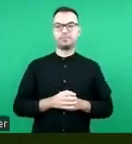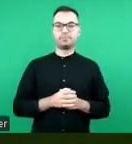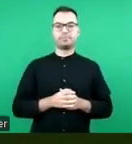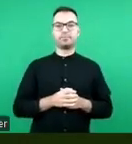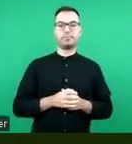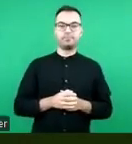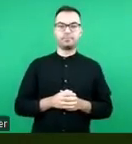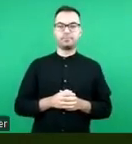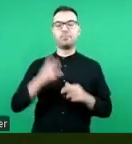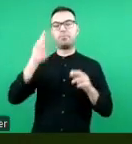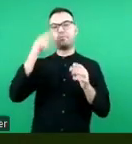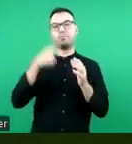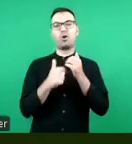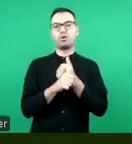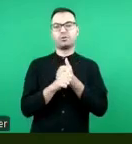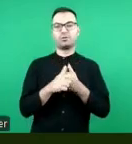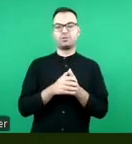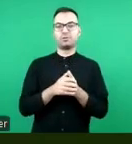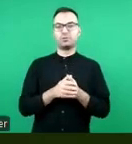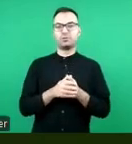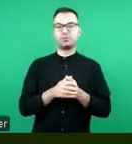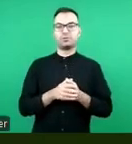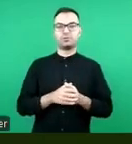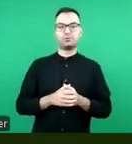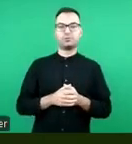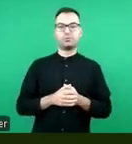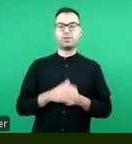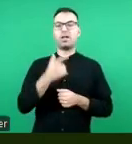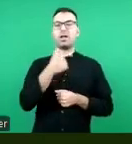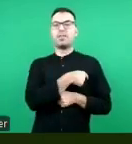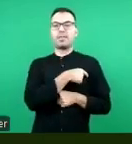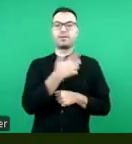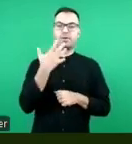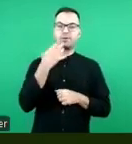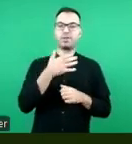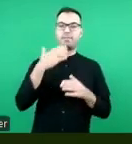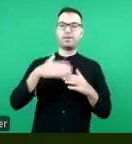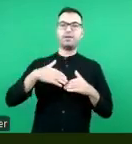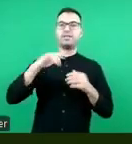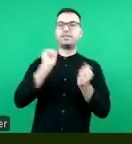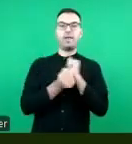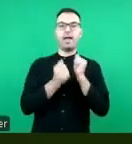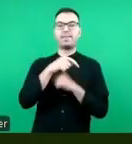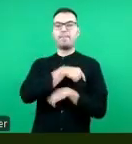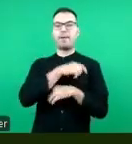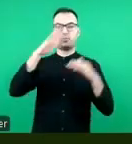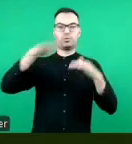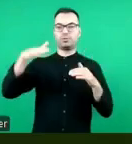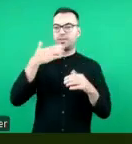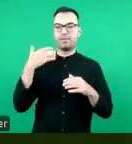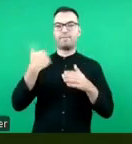We assume that it's because of the thermostability, because you don't have these super high changes in the temperature